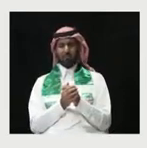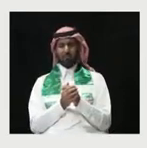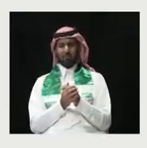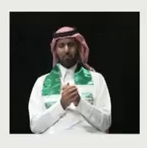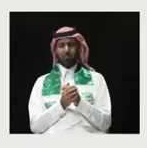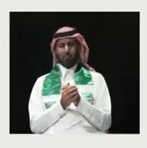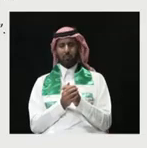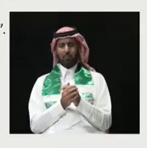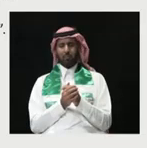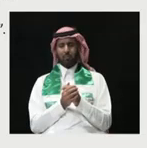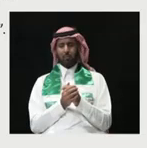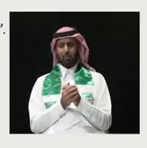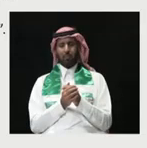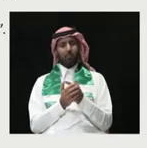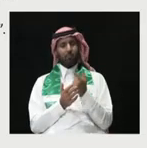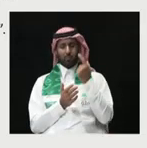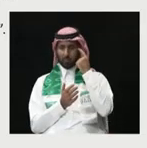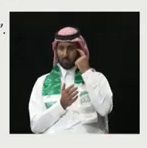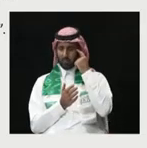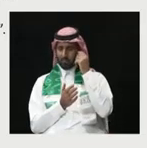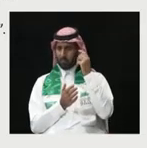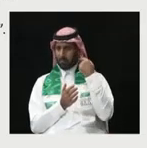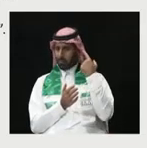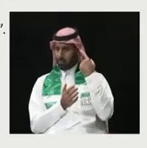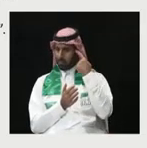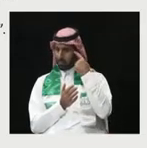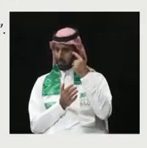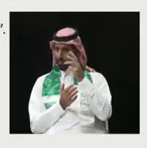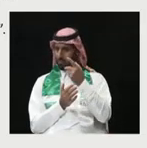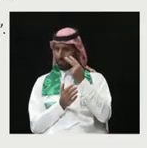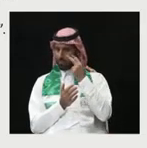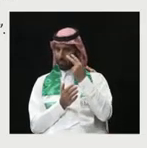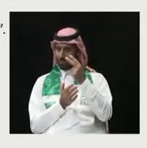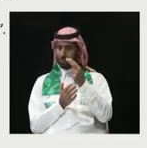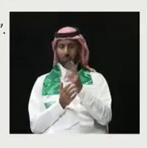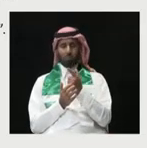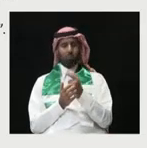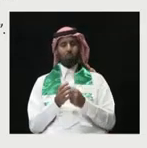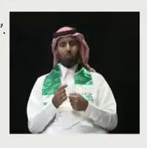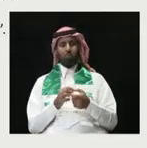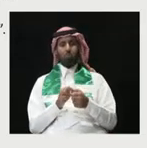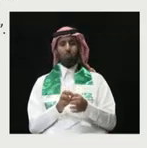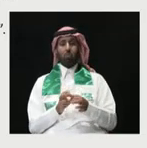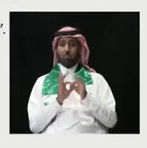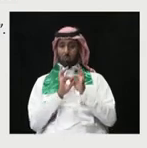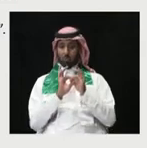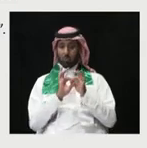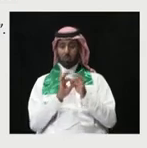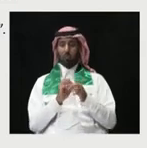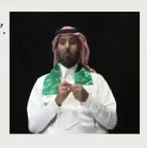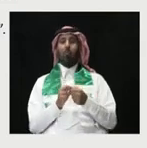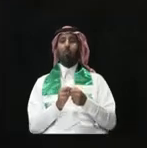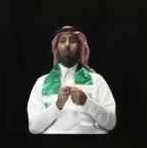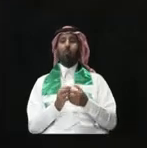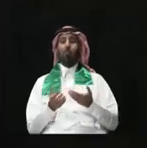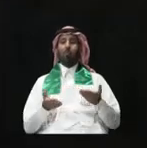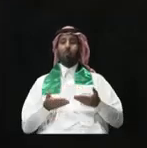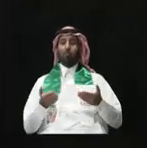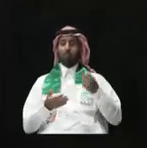Okay, so from the text, you will find things about communication,